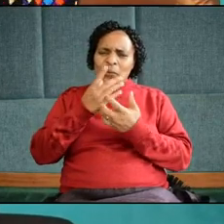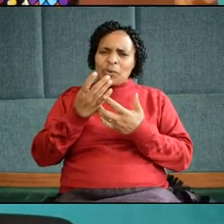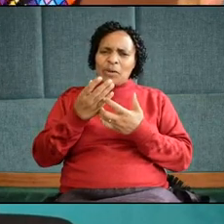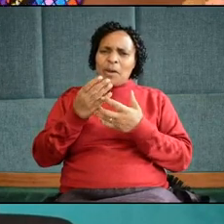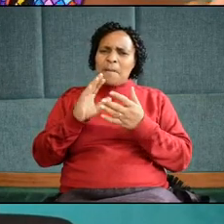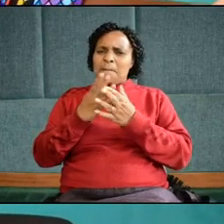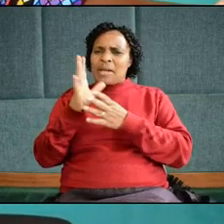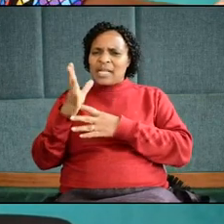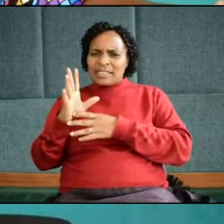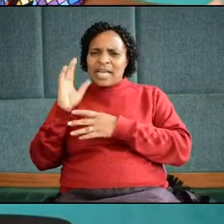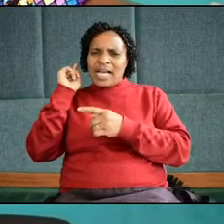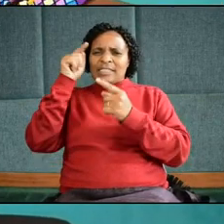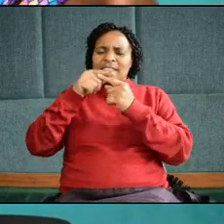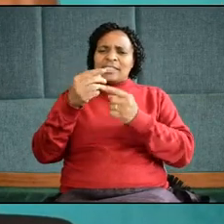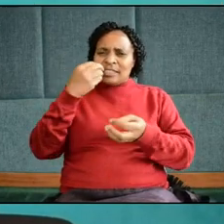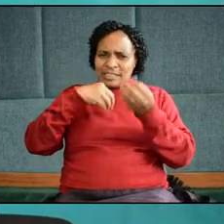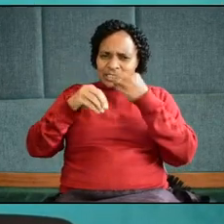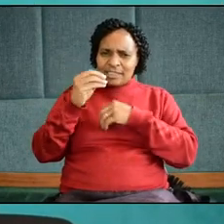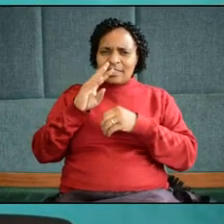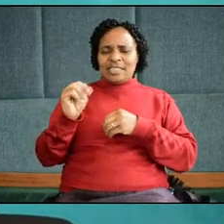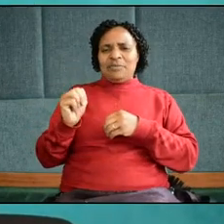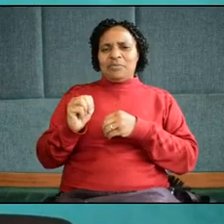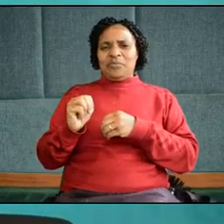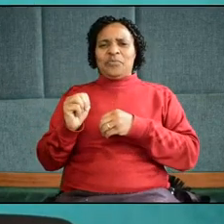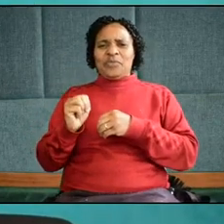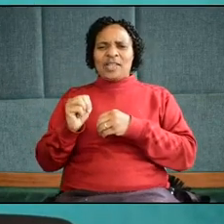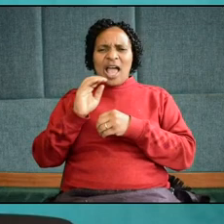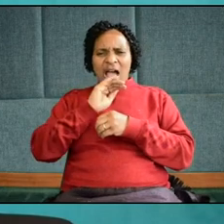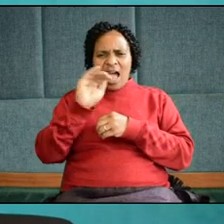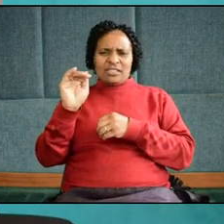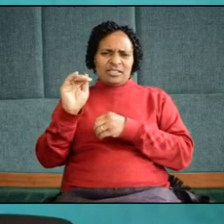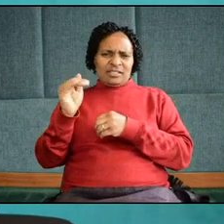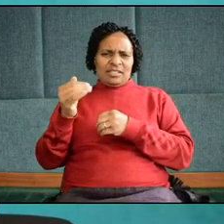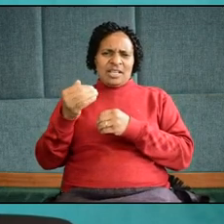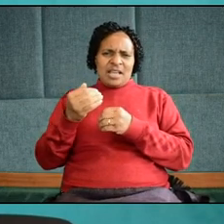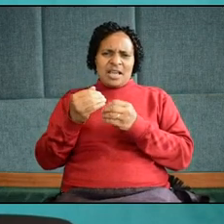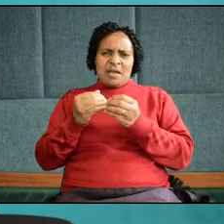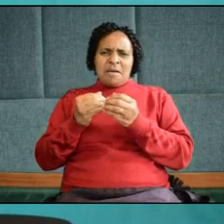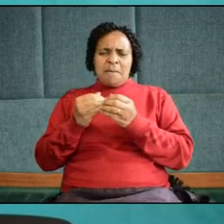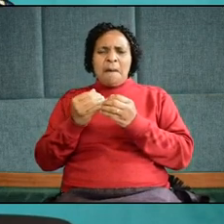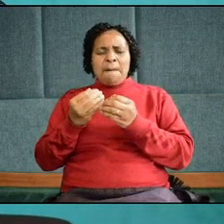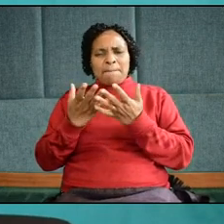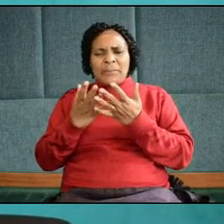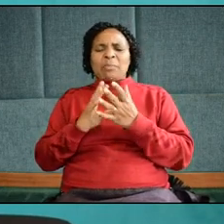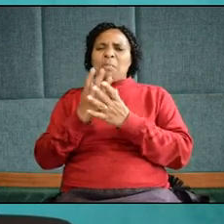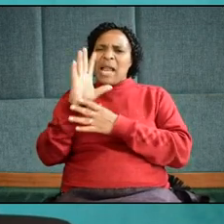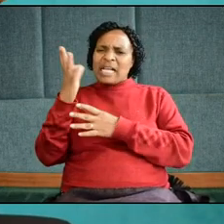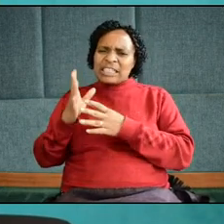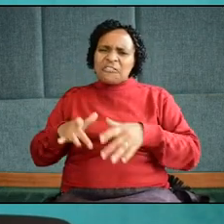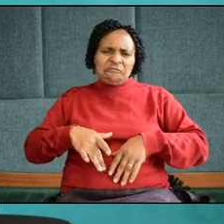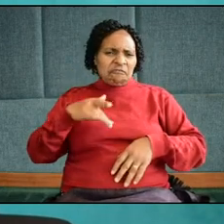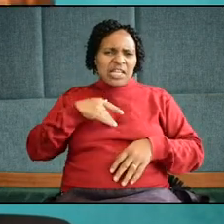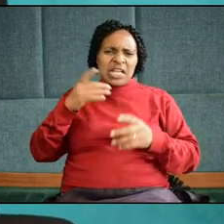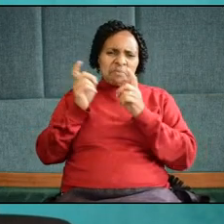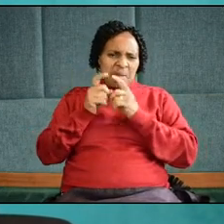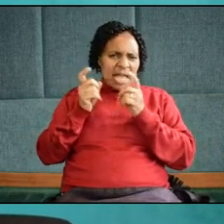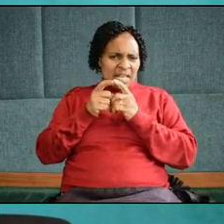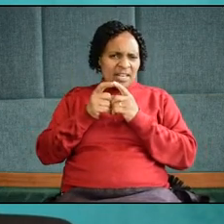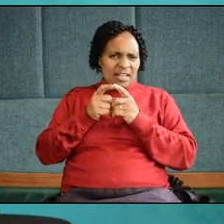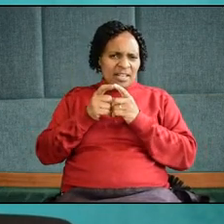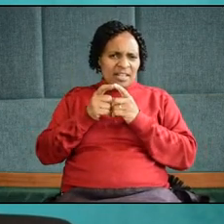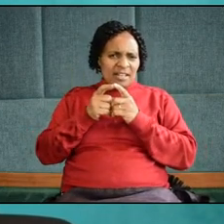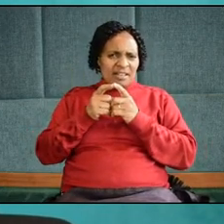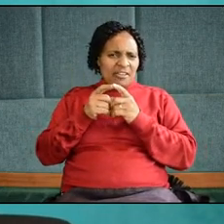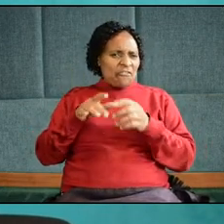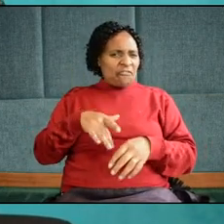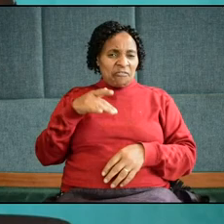to eating them? That right. is. So can we say that plants feel pain? That's that's the question. It's, do we know if they